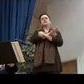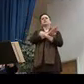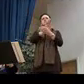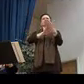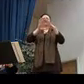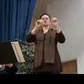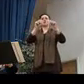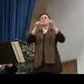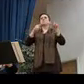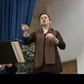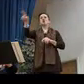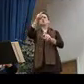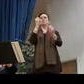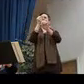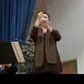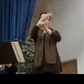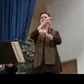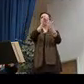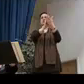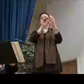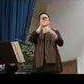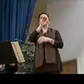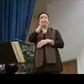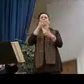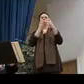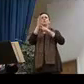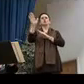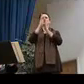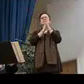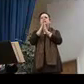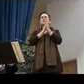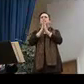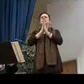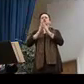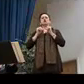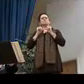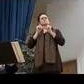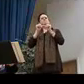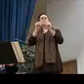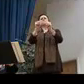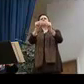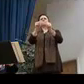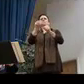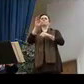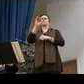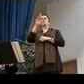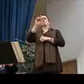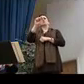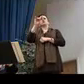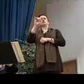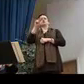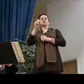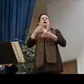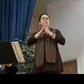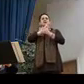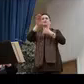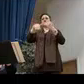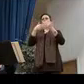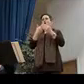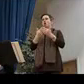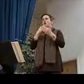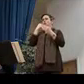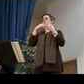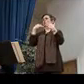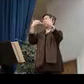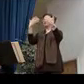your dedication and your fortitude. I'd ask all who are in attendance today, and again, I think a record crowd,